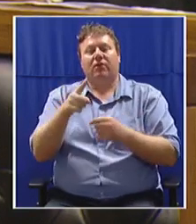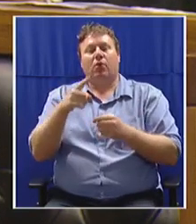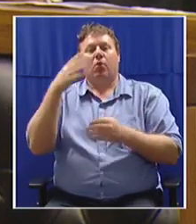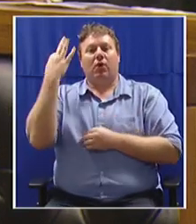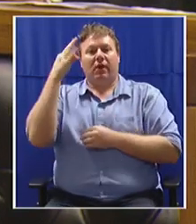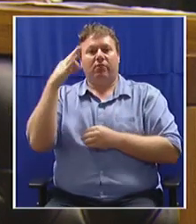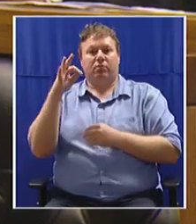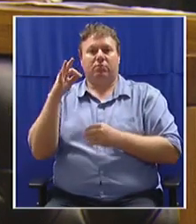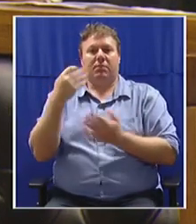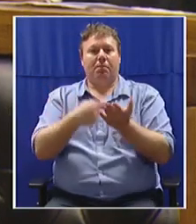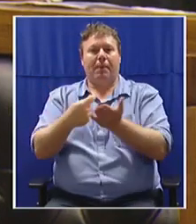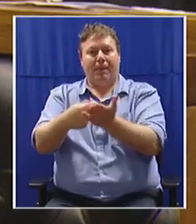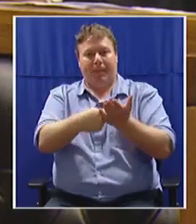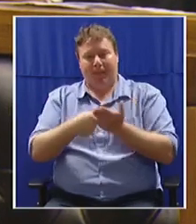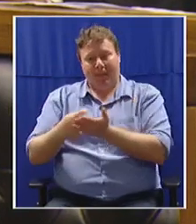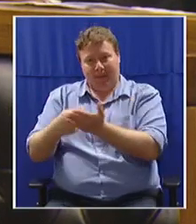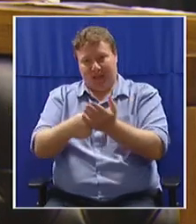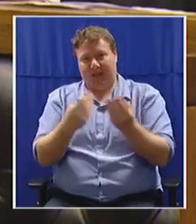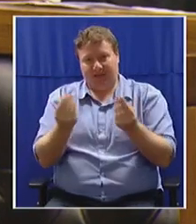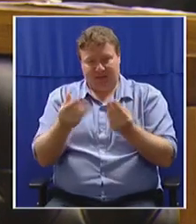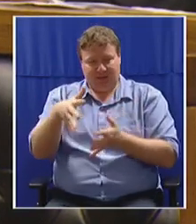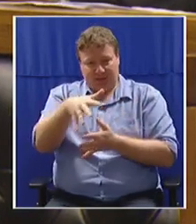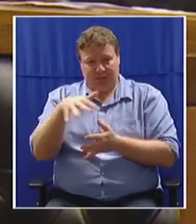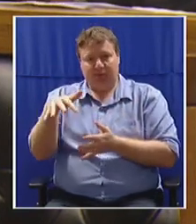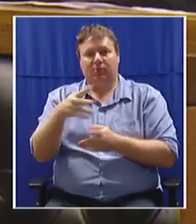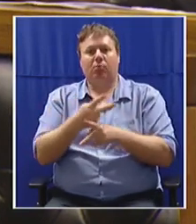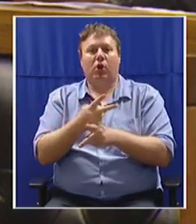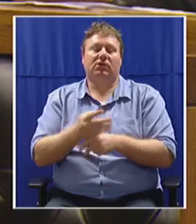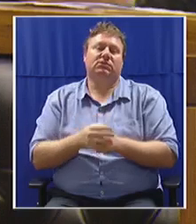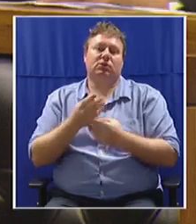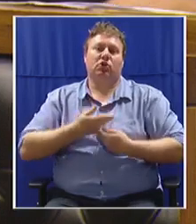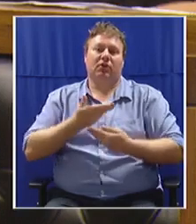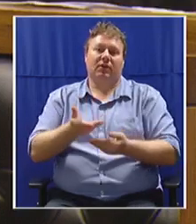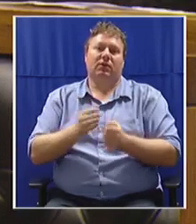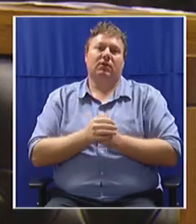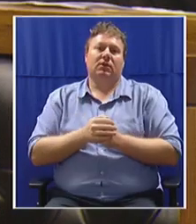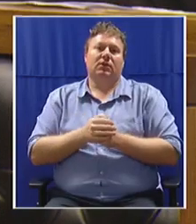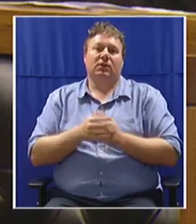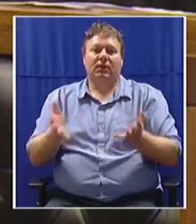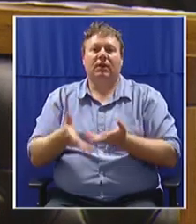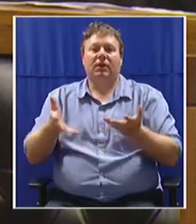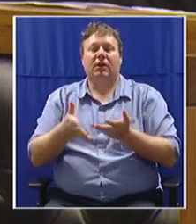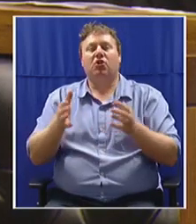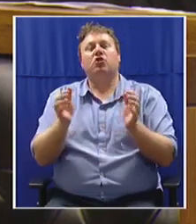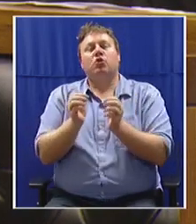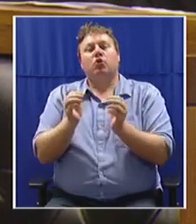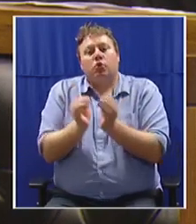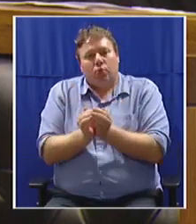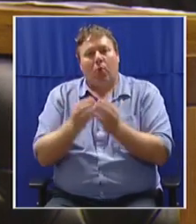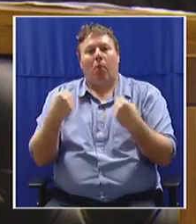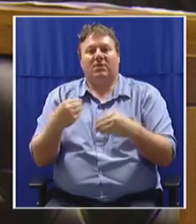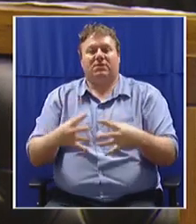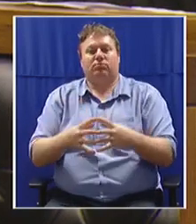spend in key areas to drive the incubation and participation of small business in